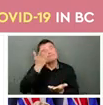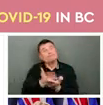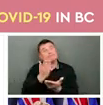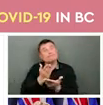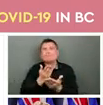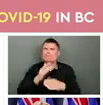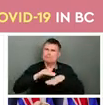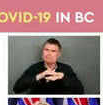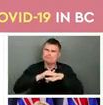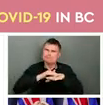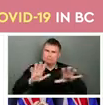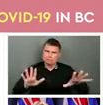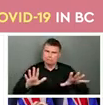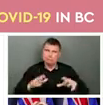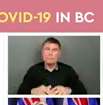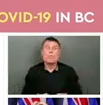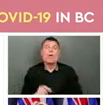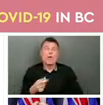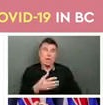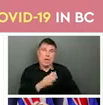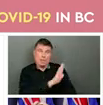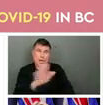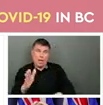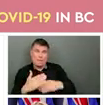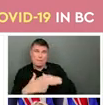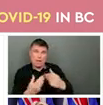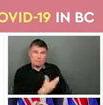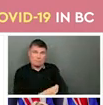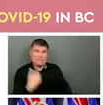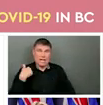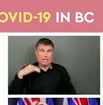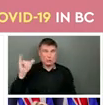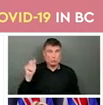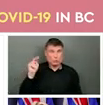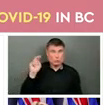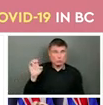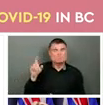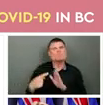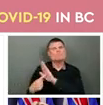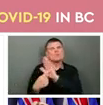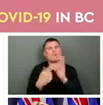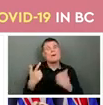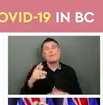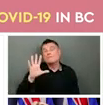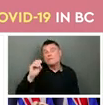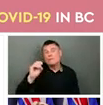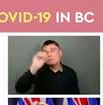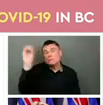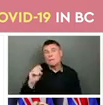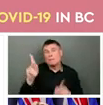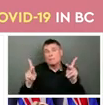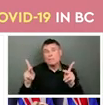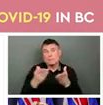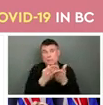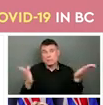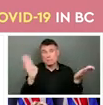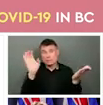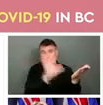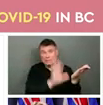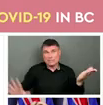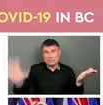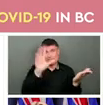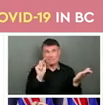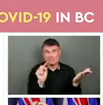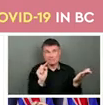seroprevalence samples that were taken in June, that show that now about 50% of the population in BC at different